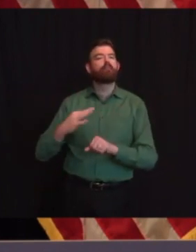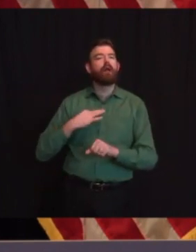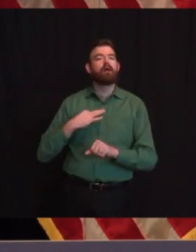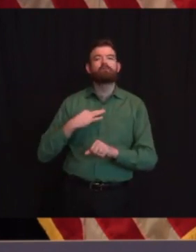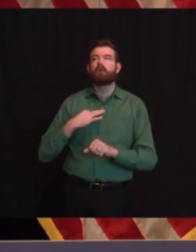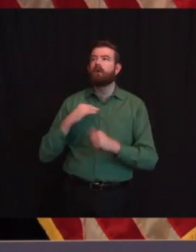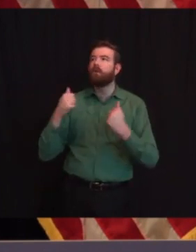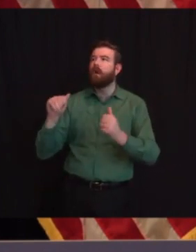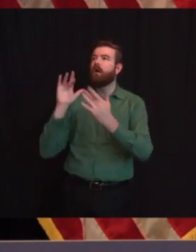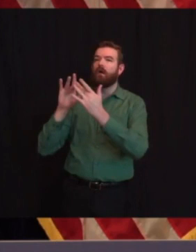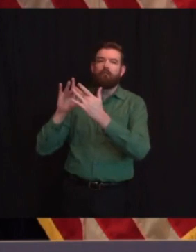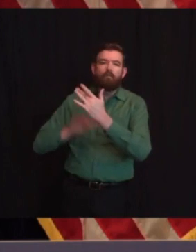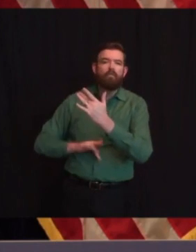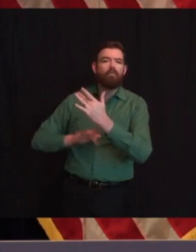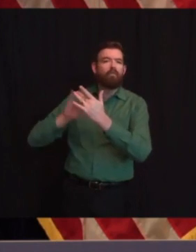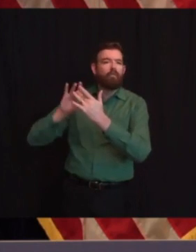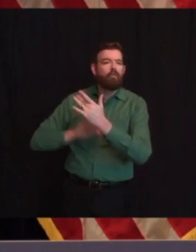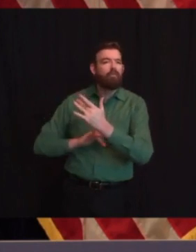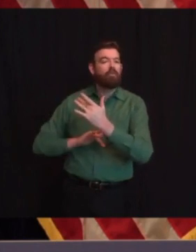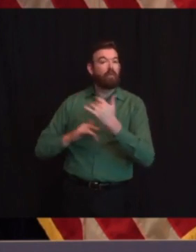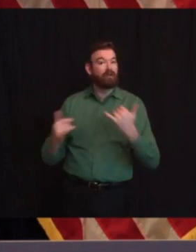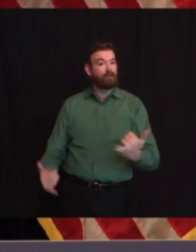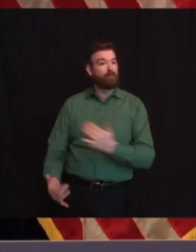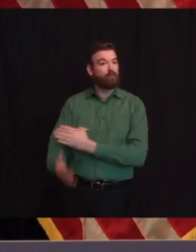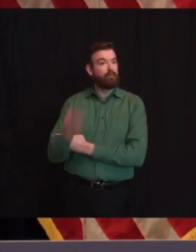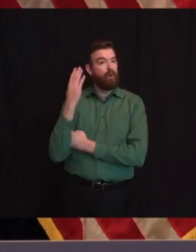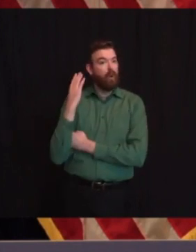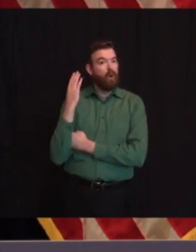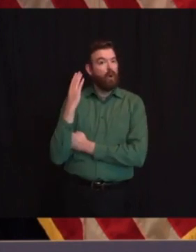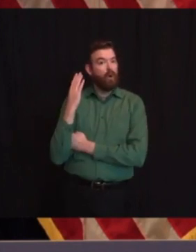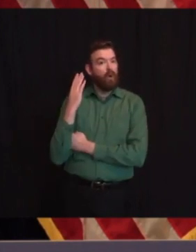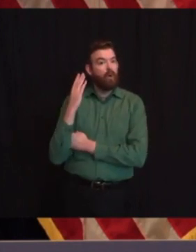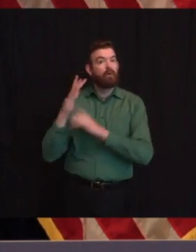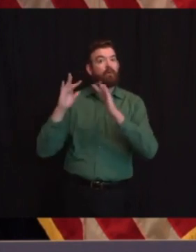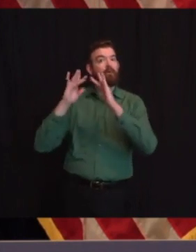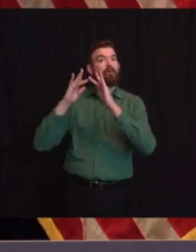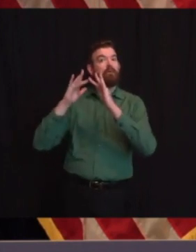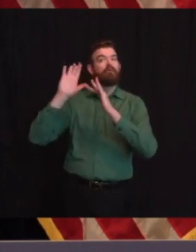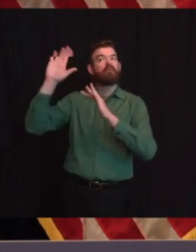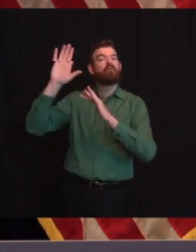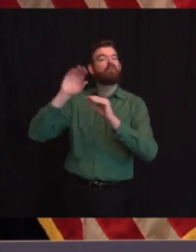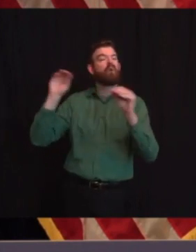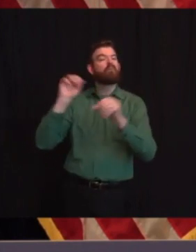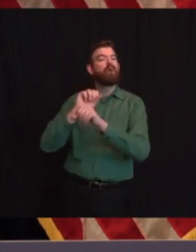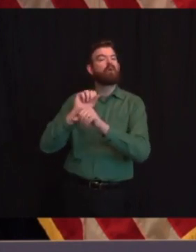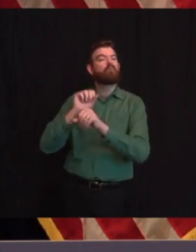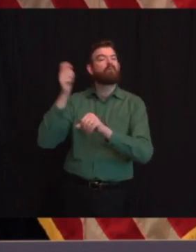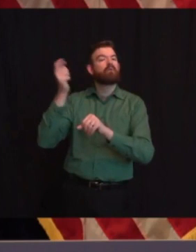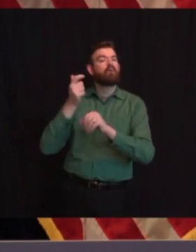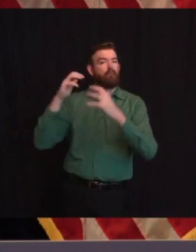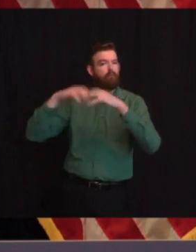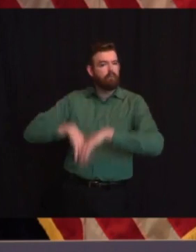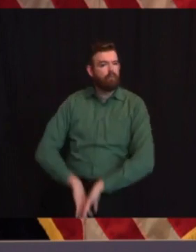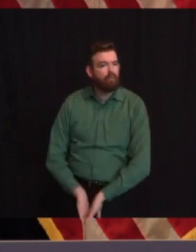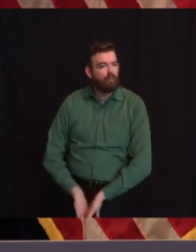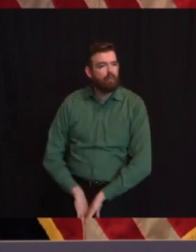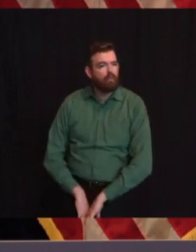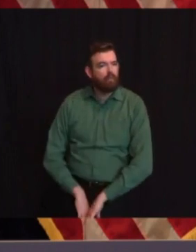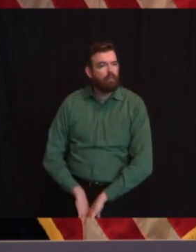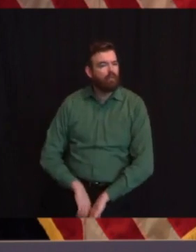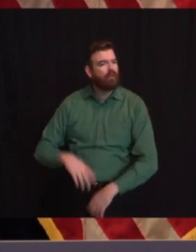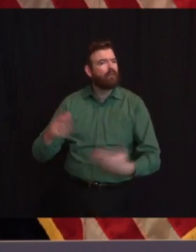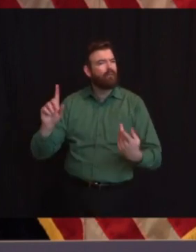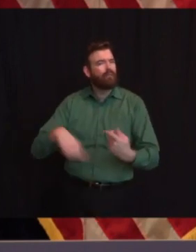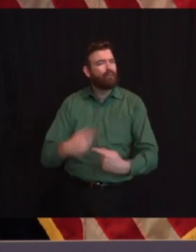has been down all morning. People were told to check back at 4 p.m. What happened, and when can we expect this to start to get better? And how many